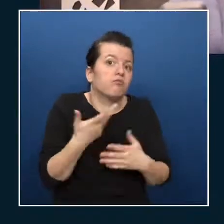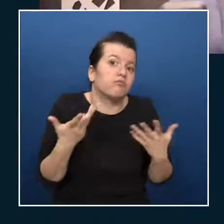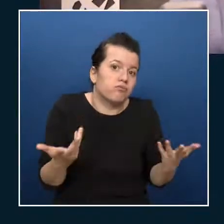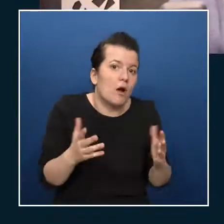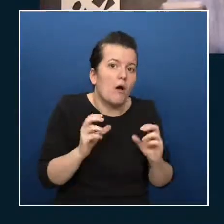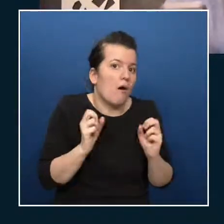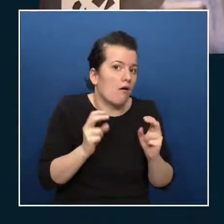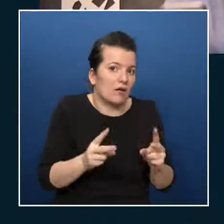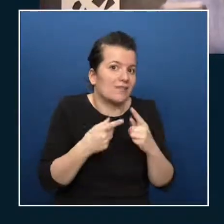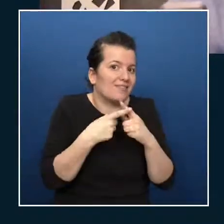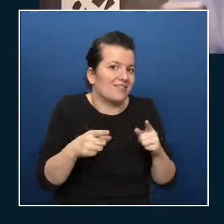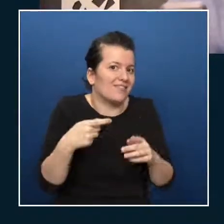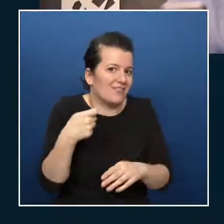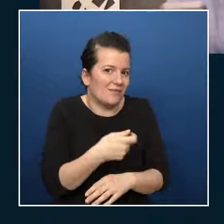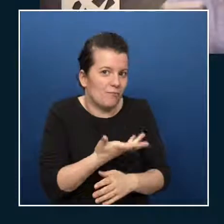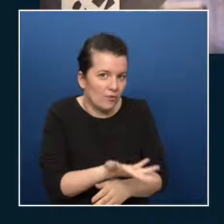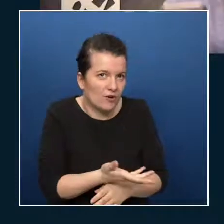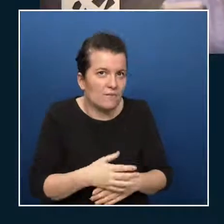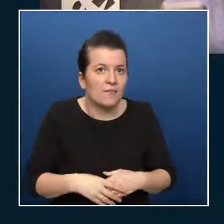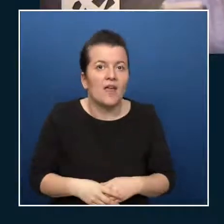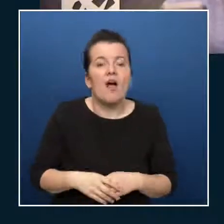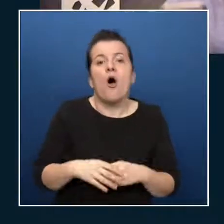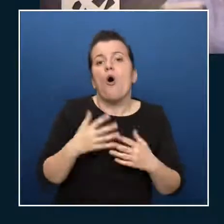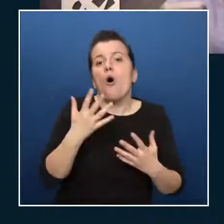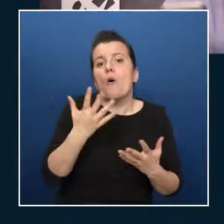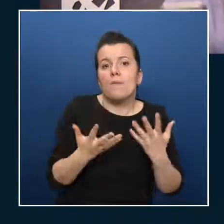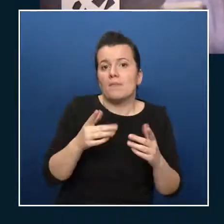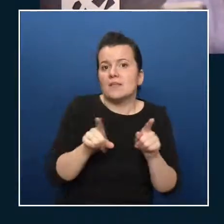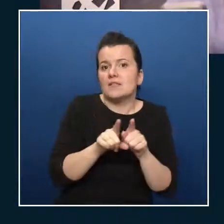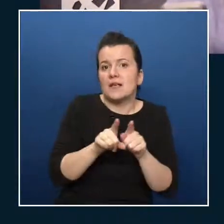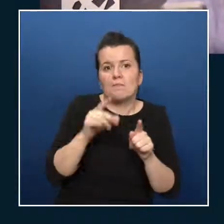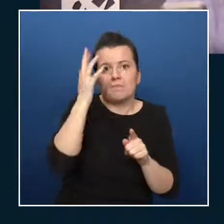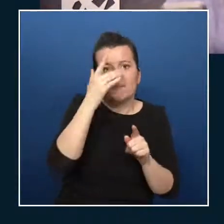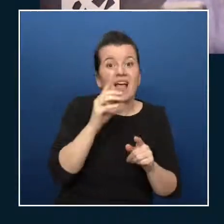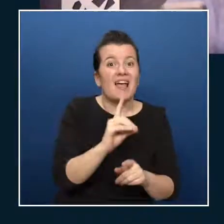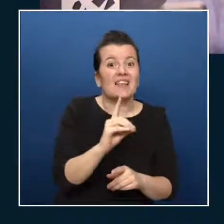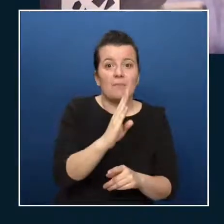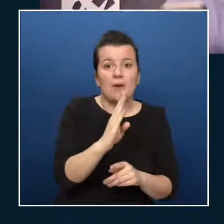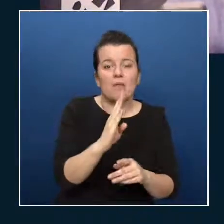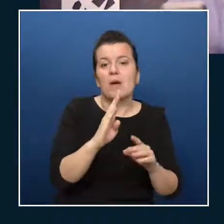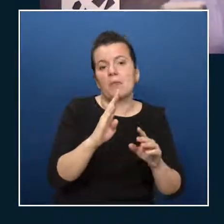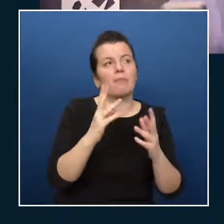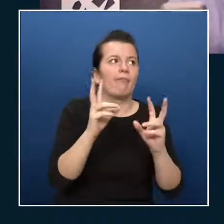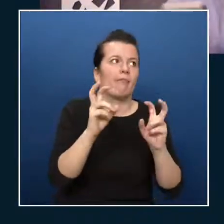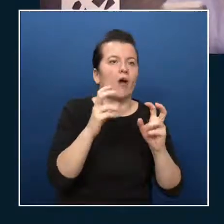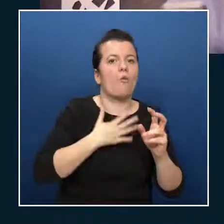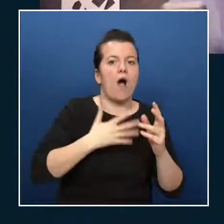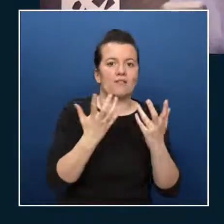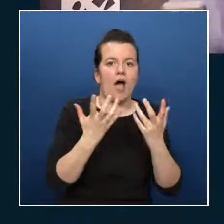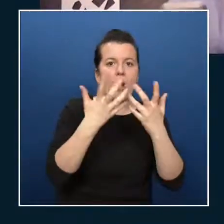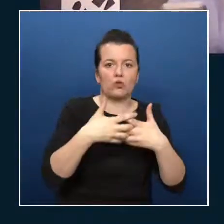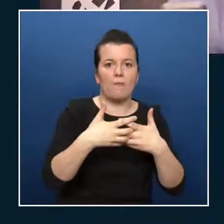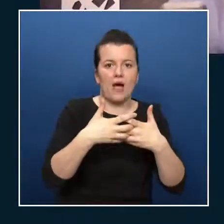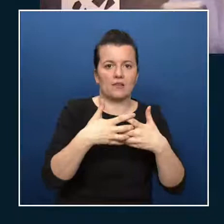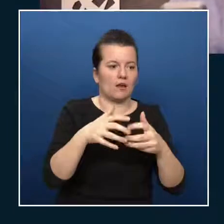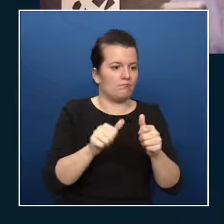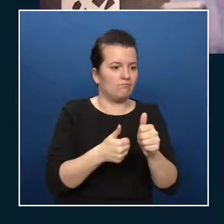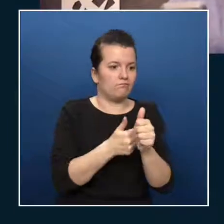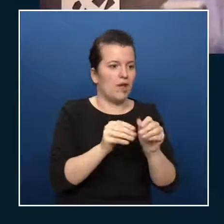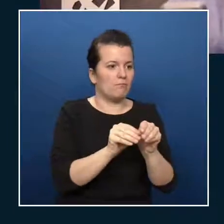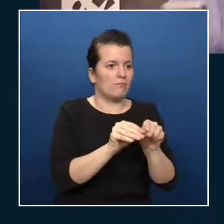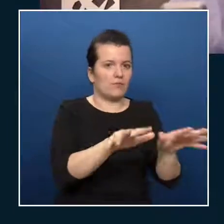up multi-region support for your database to be automatically available in different regions depending on where